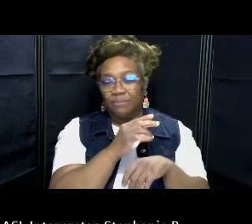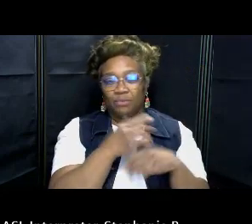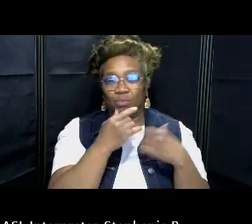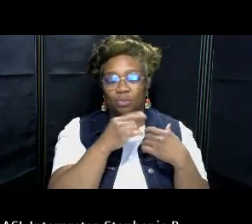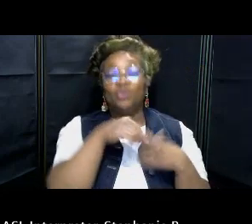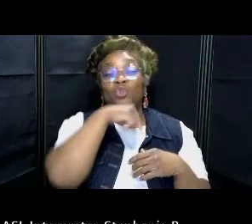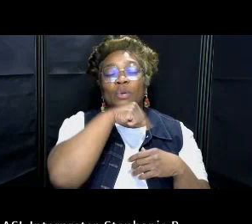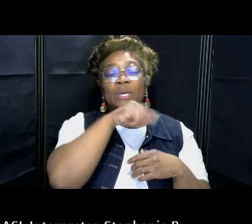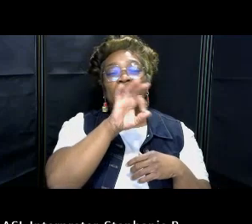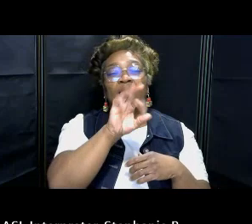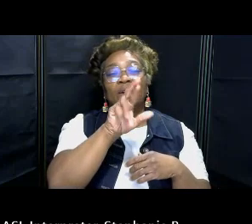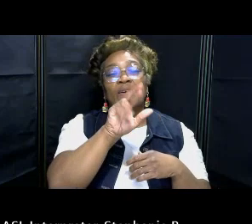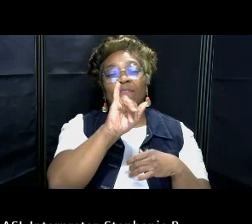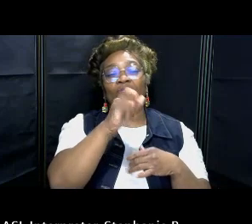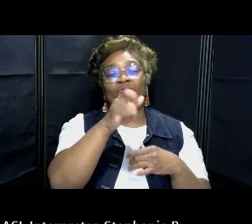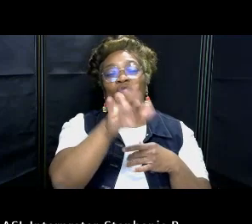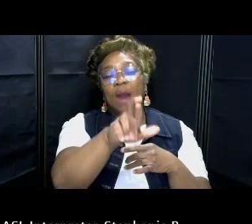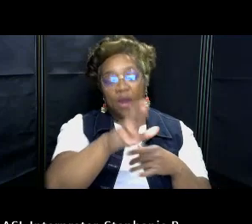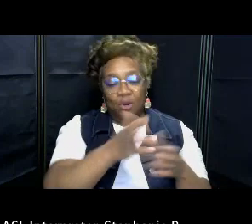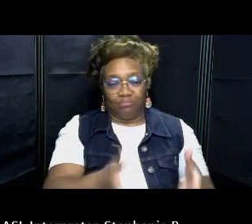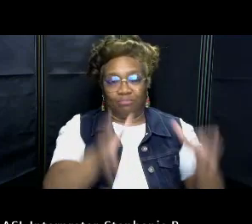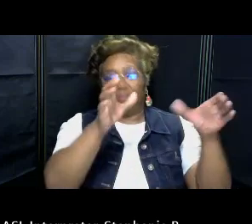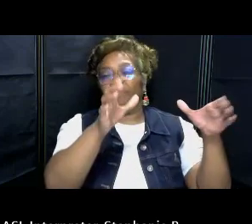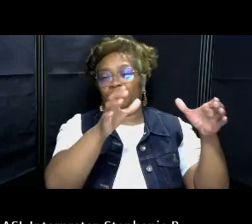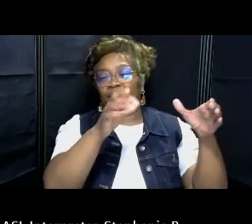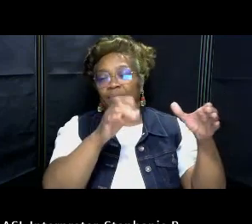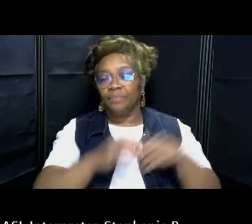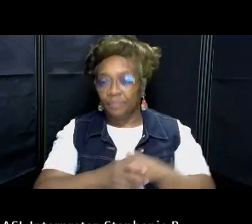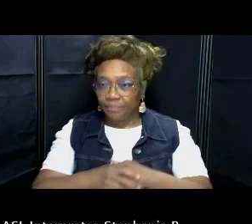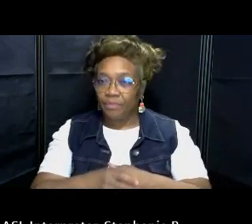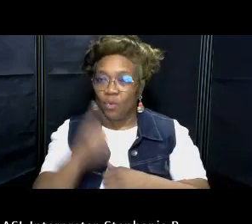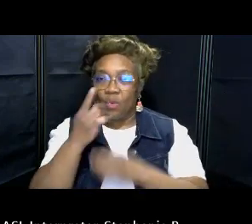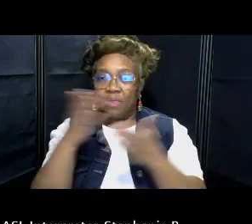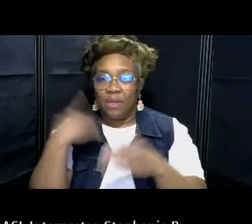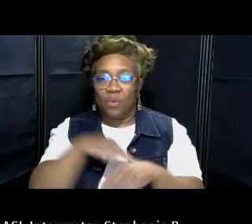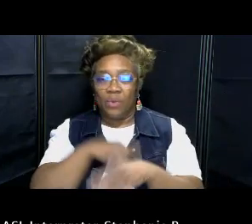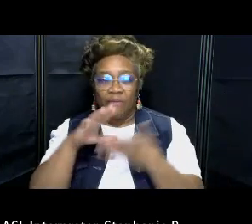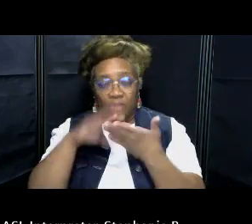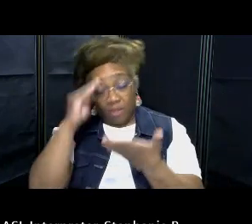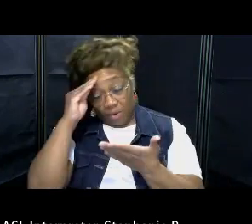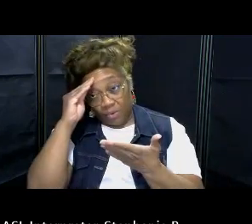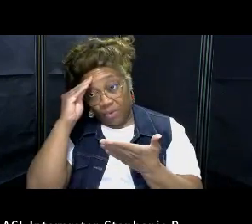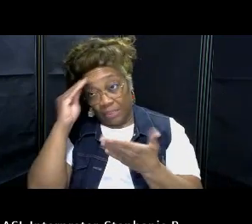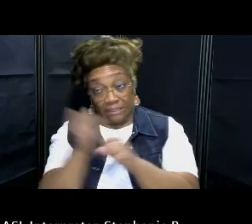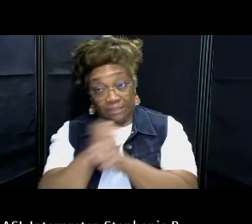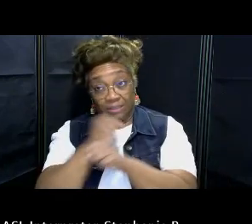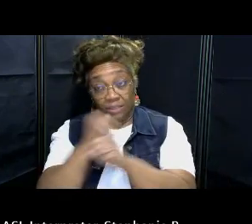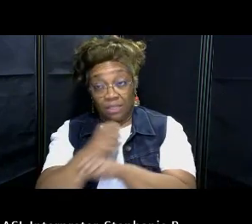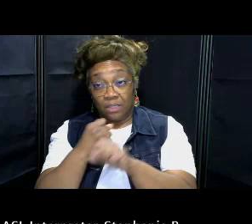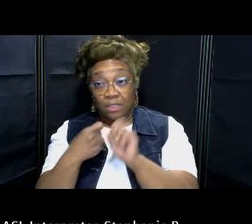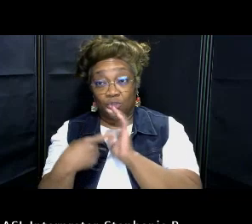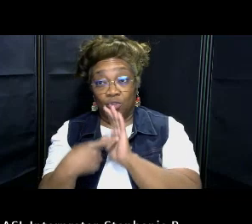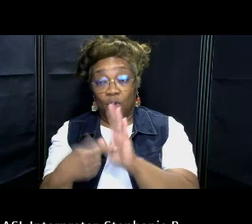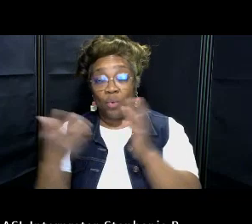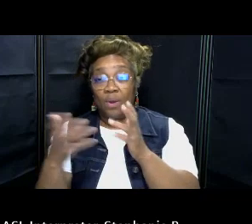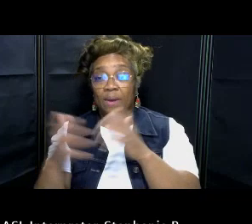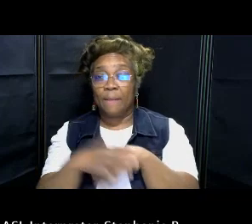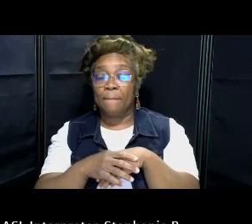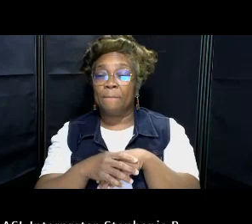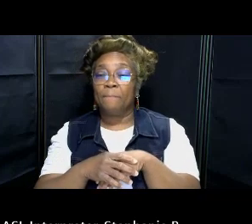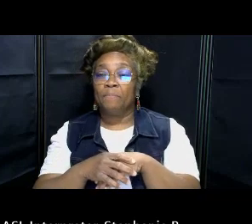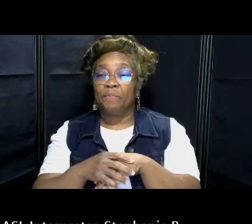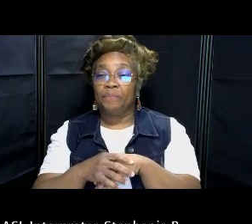I understand. The one thing that we've learned and that the statistics from the NFPA has shown is that um, the precautions that need to go